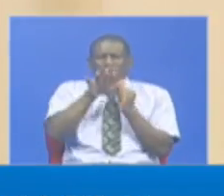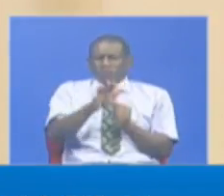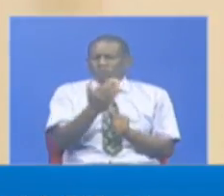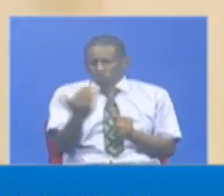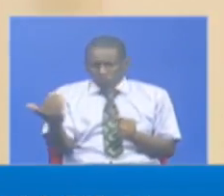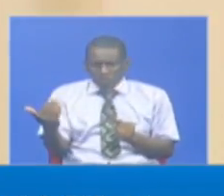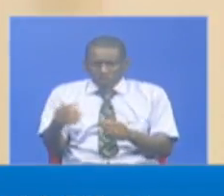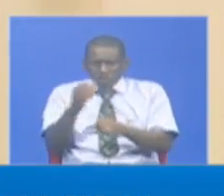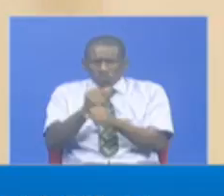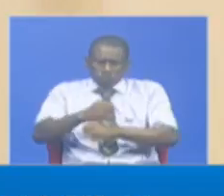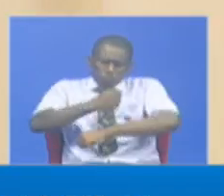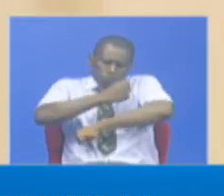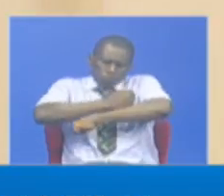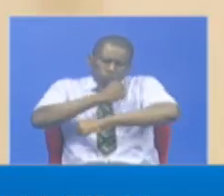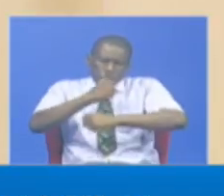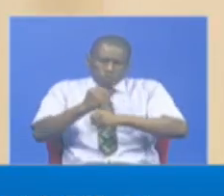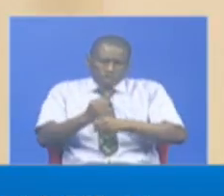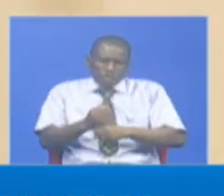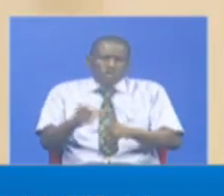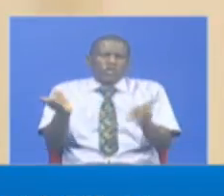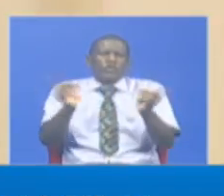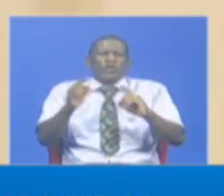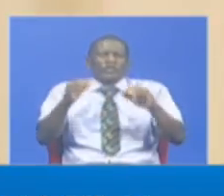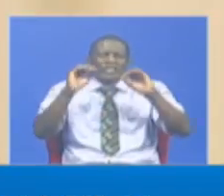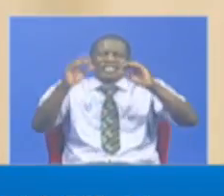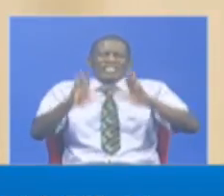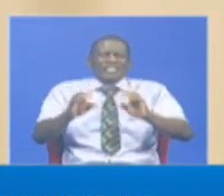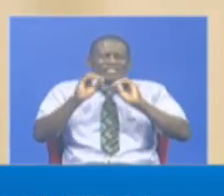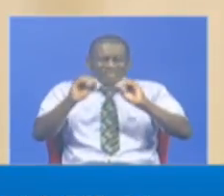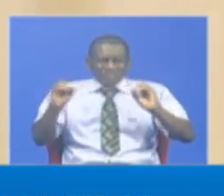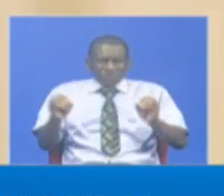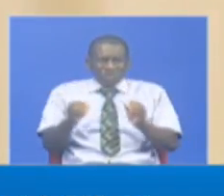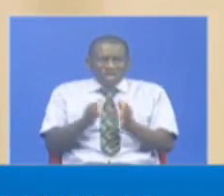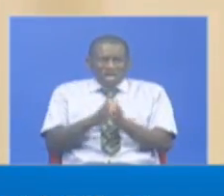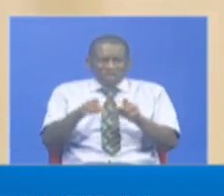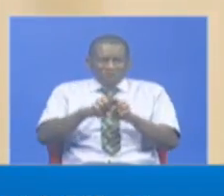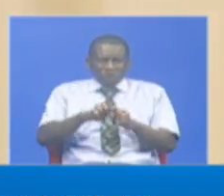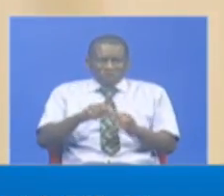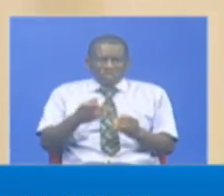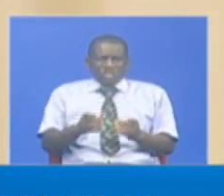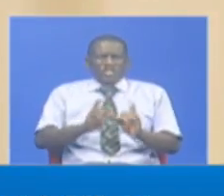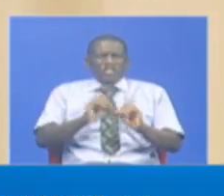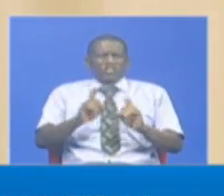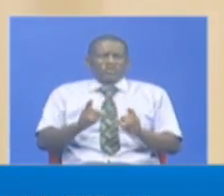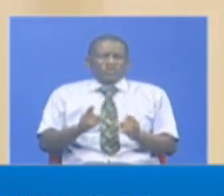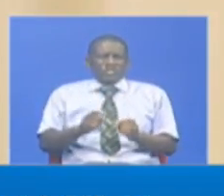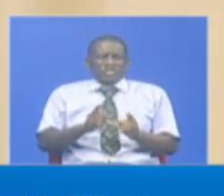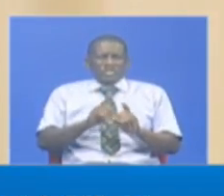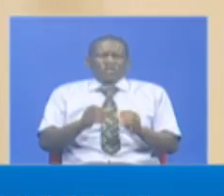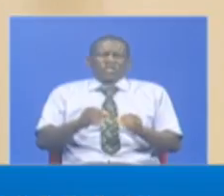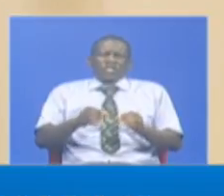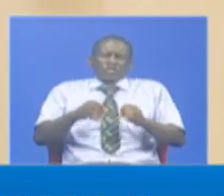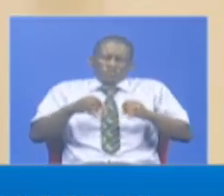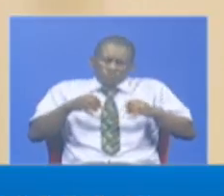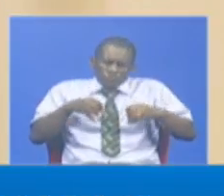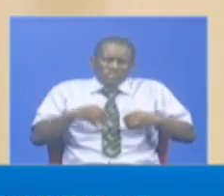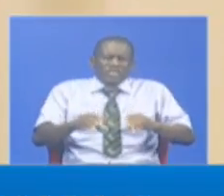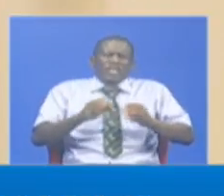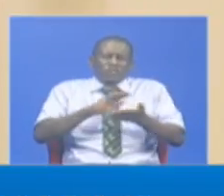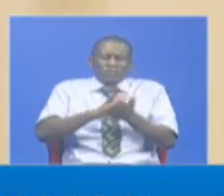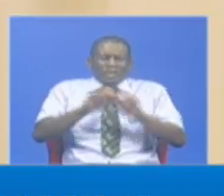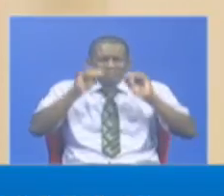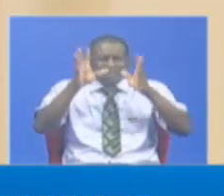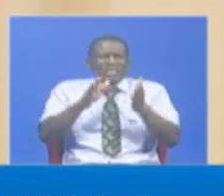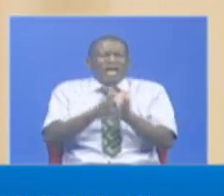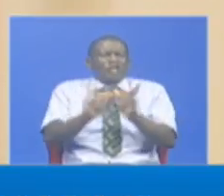to do schoolwork. You're not a trained teacher, and I feel it's disrespectful for us to try to be teachers when you've not trained for it.